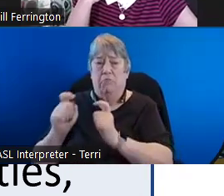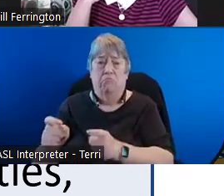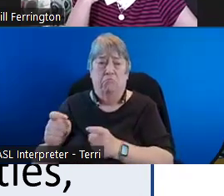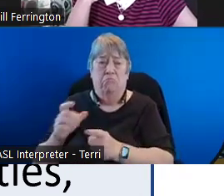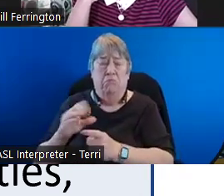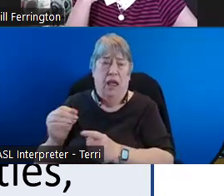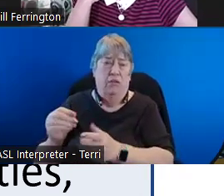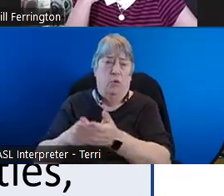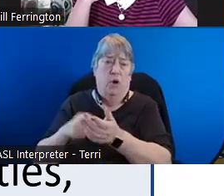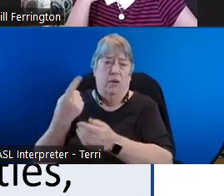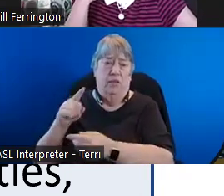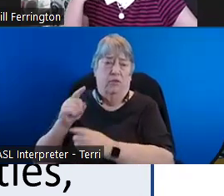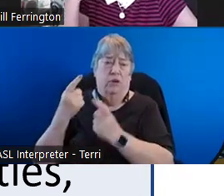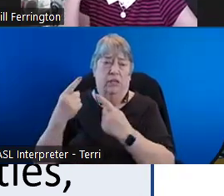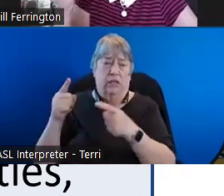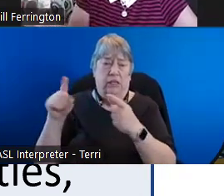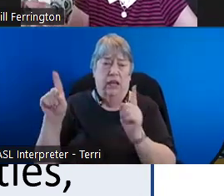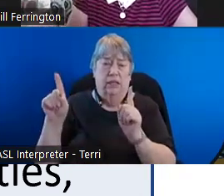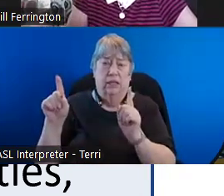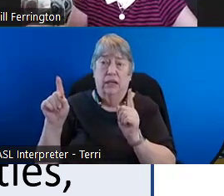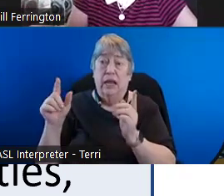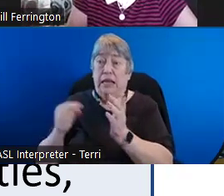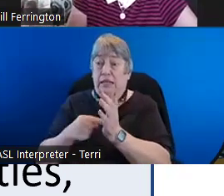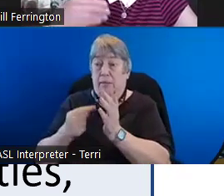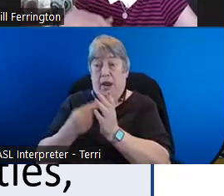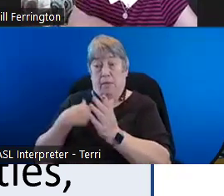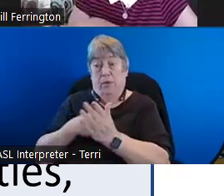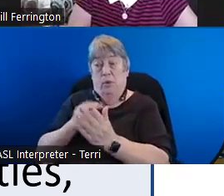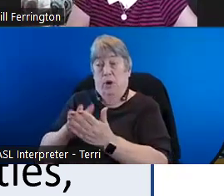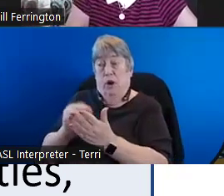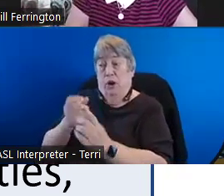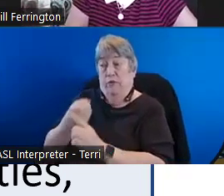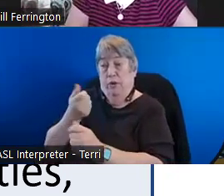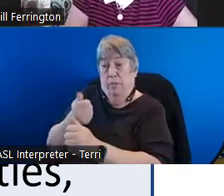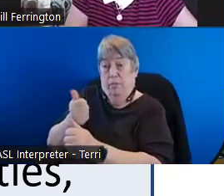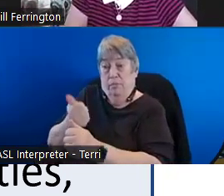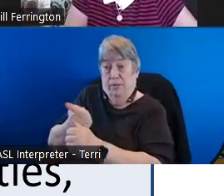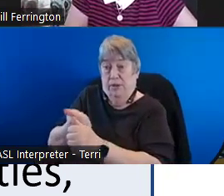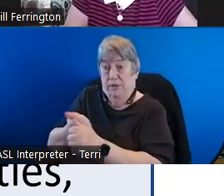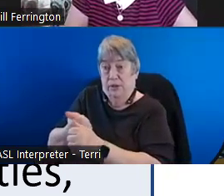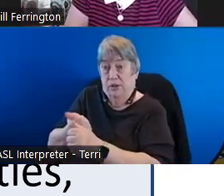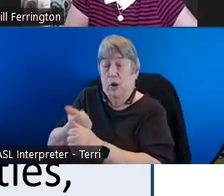about a person's talents and capabilities from the person themselves. Other times we're learning that from the people that surround them and know them